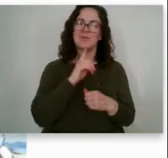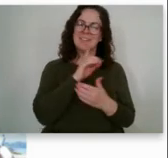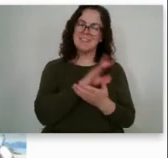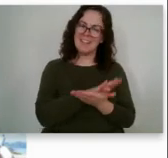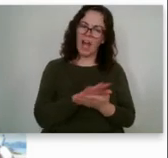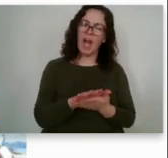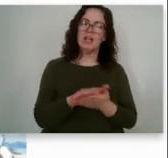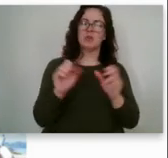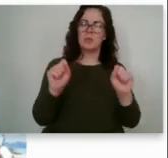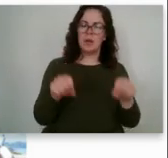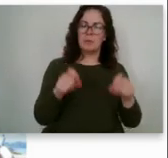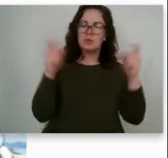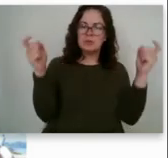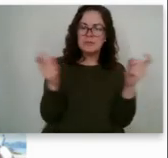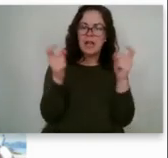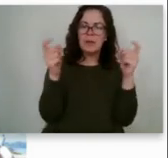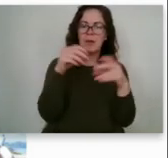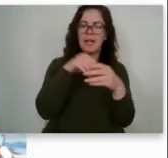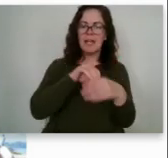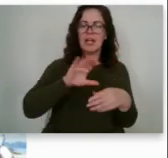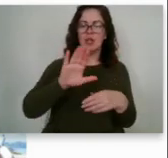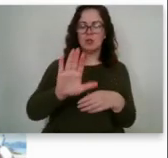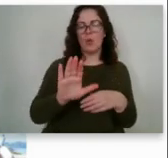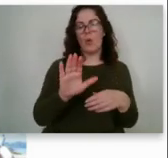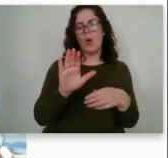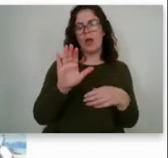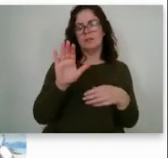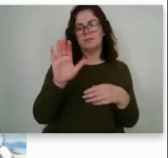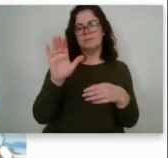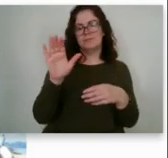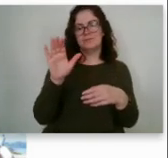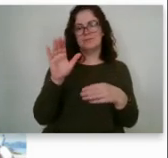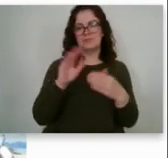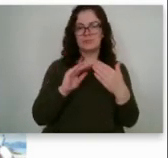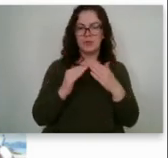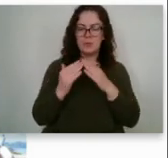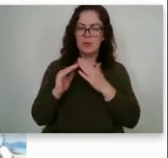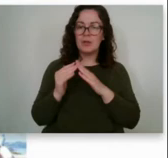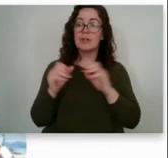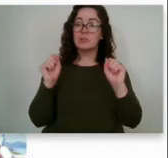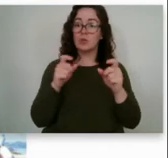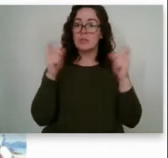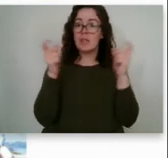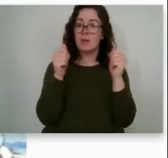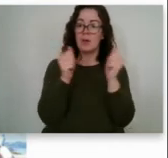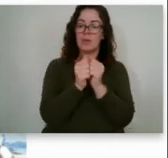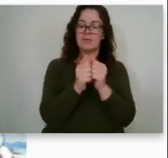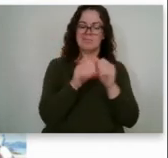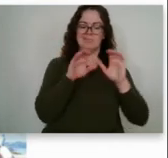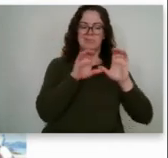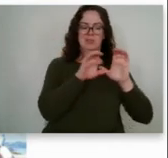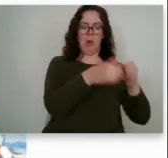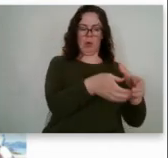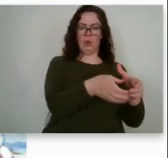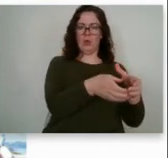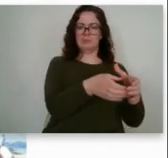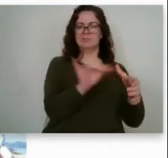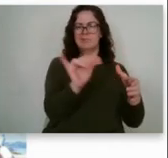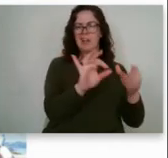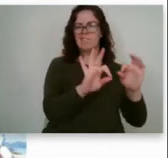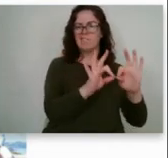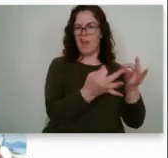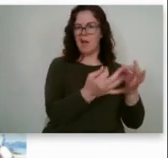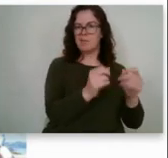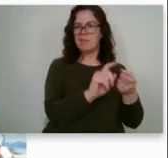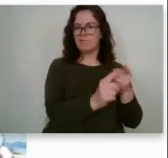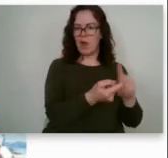be able to celebrate within your community. You can celebrate just your innermost circle, your family. You can celebrate